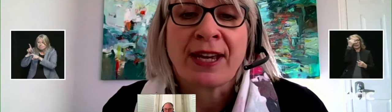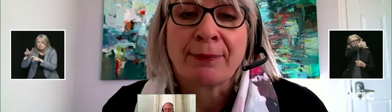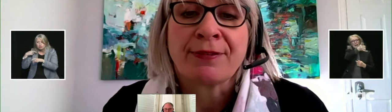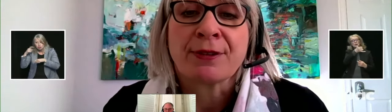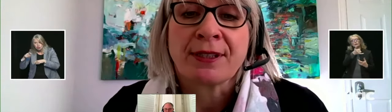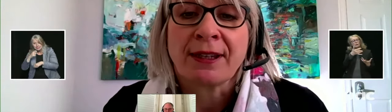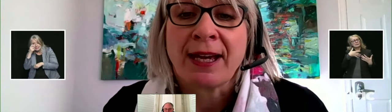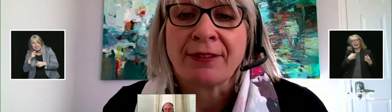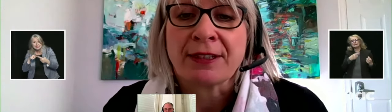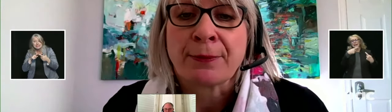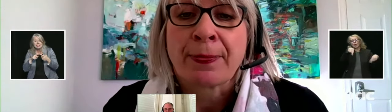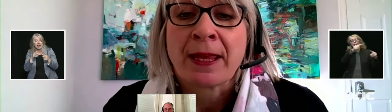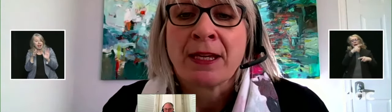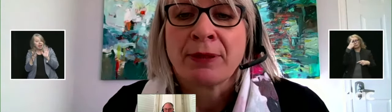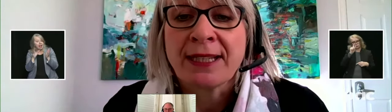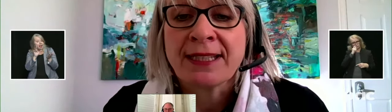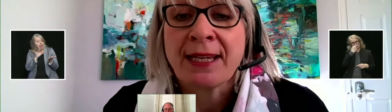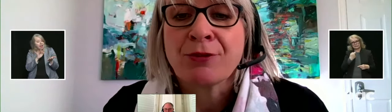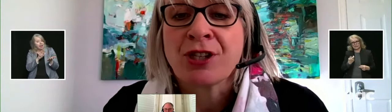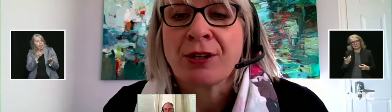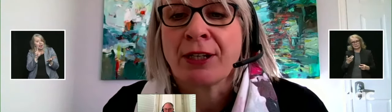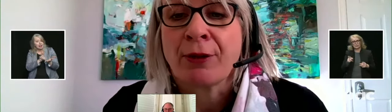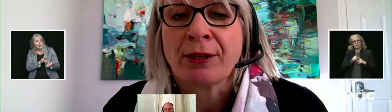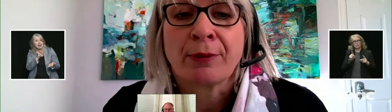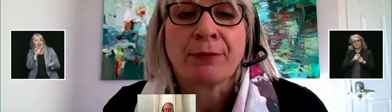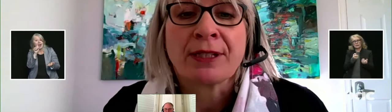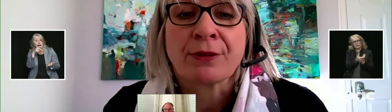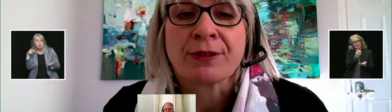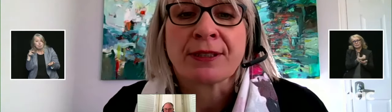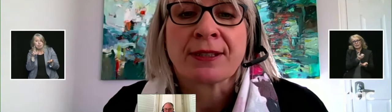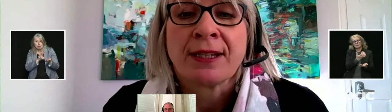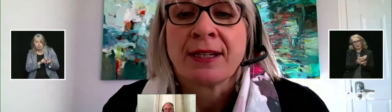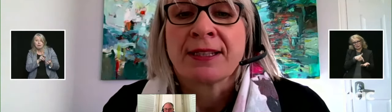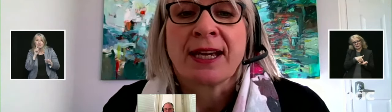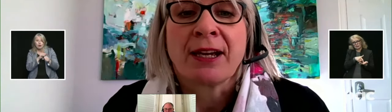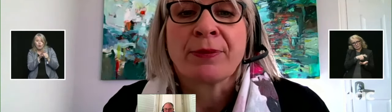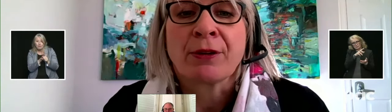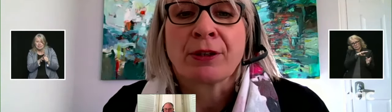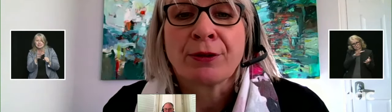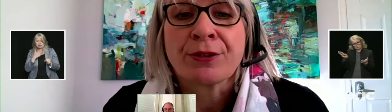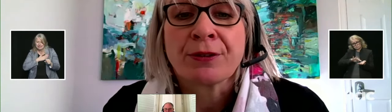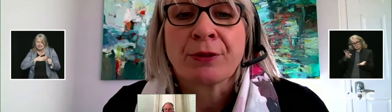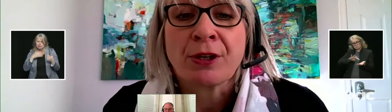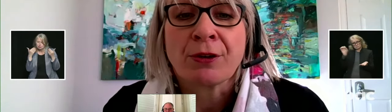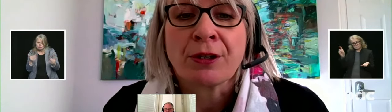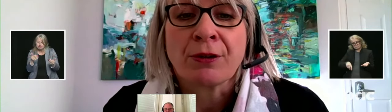the COVID app if you still haven't. Please keep sharing credible resources to help